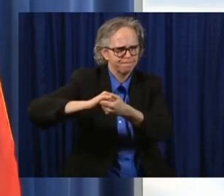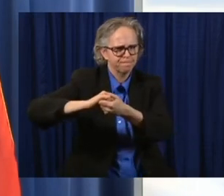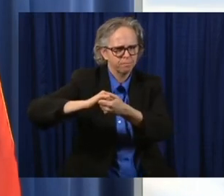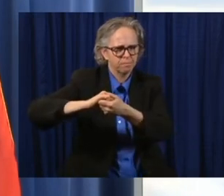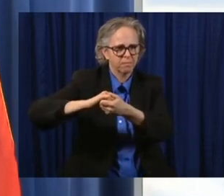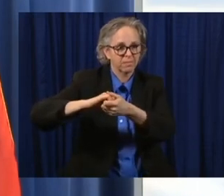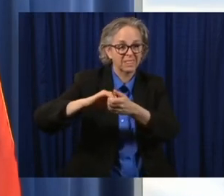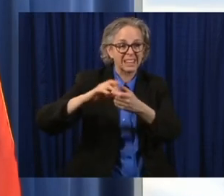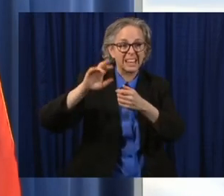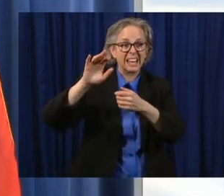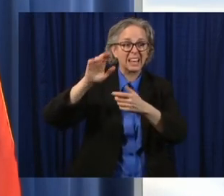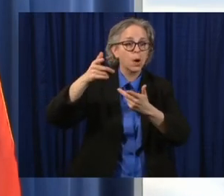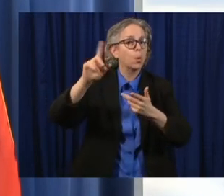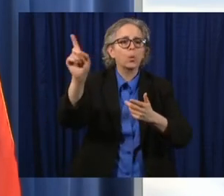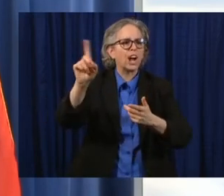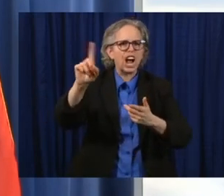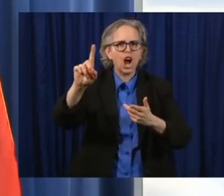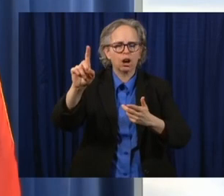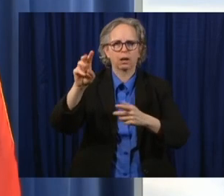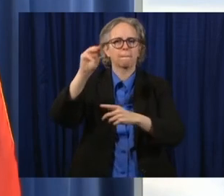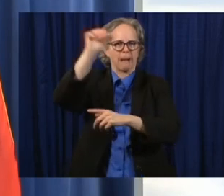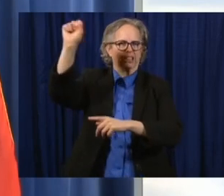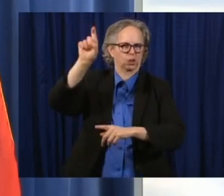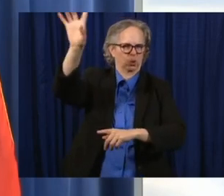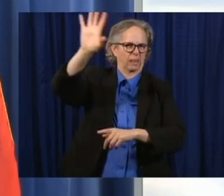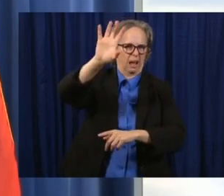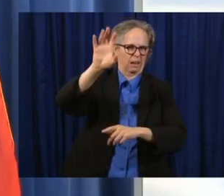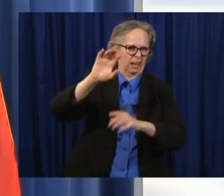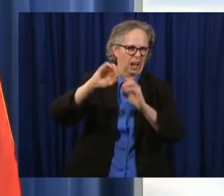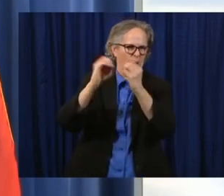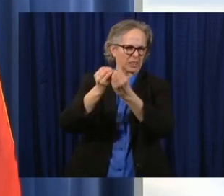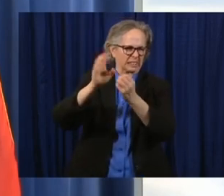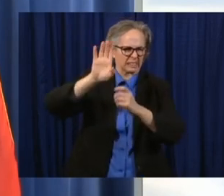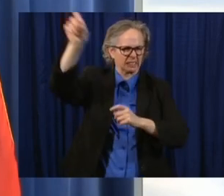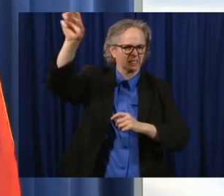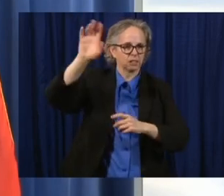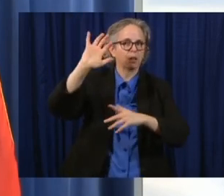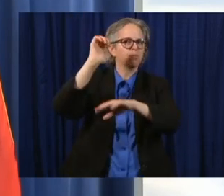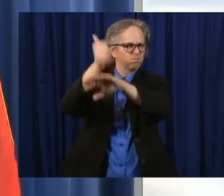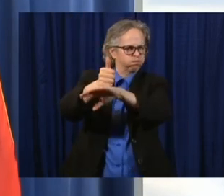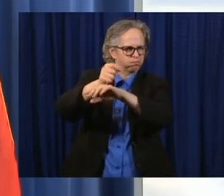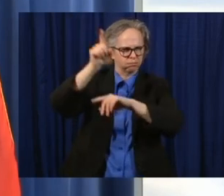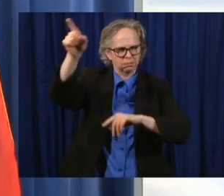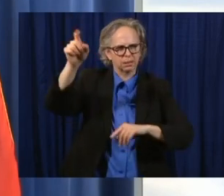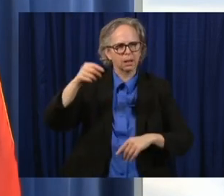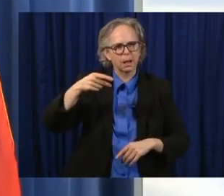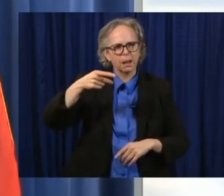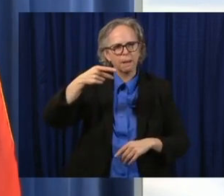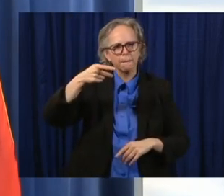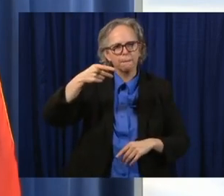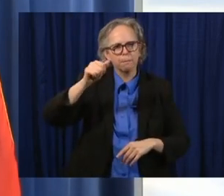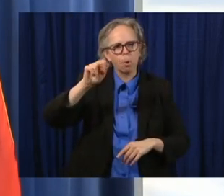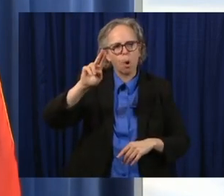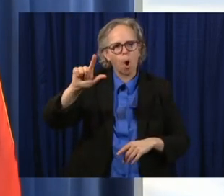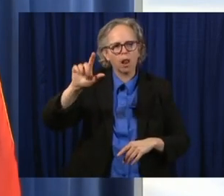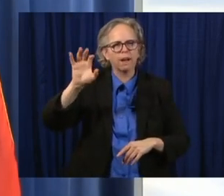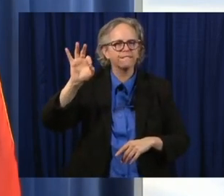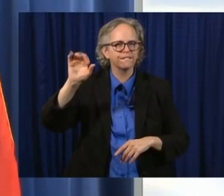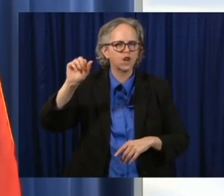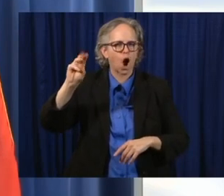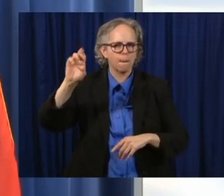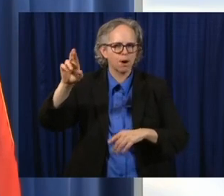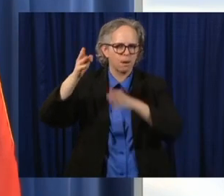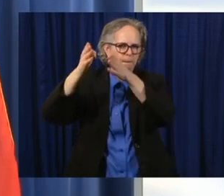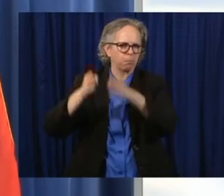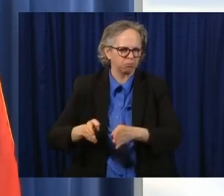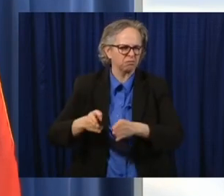Massachusetts, started by someone I've known for a long time, and that's Paul Farmer. Friend, I've known Dr. Farmer for many years